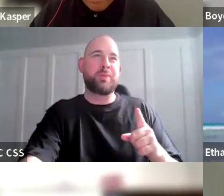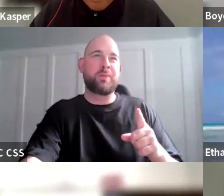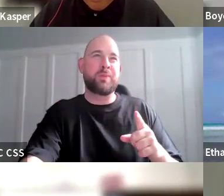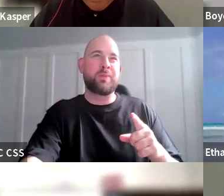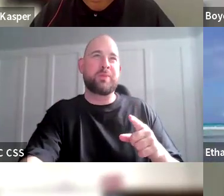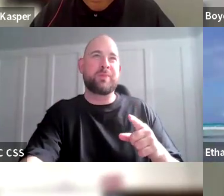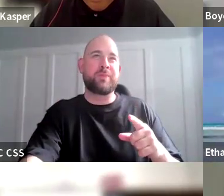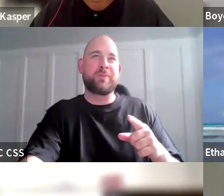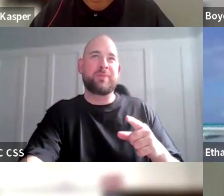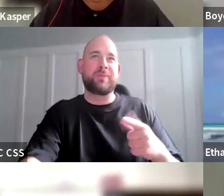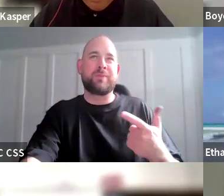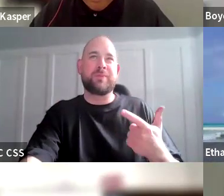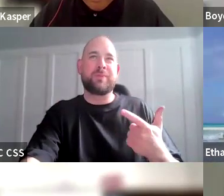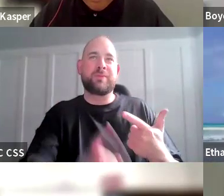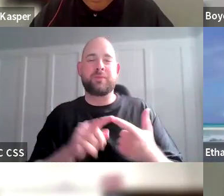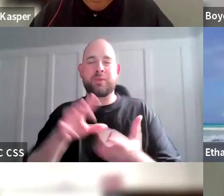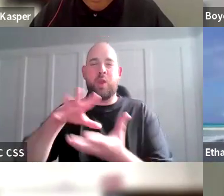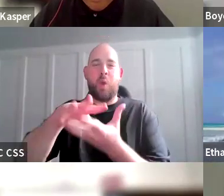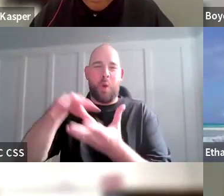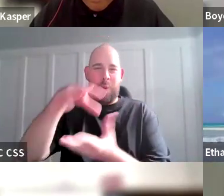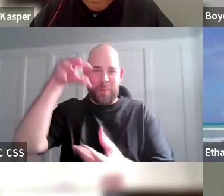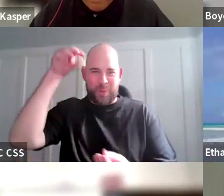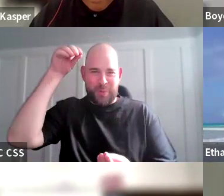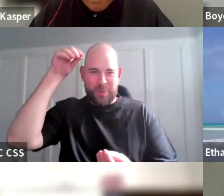and I'm blanking. Oh my gosh.